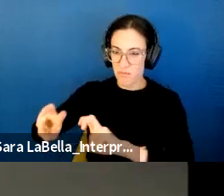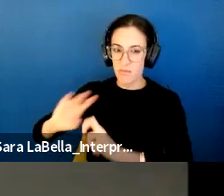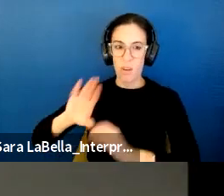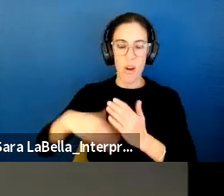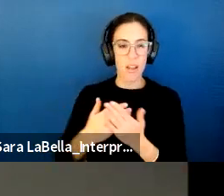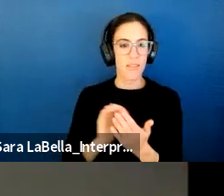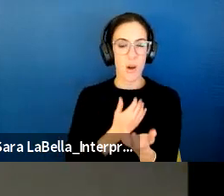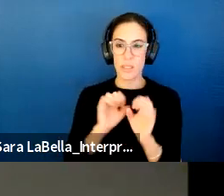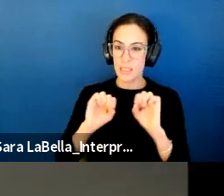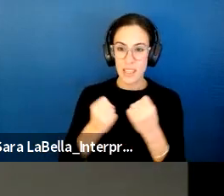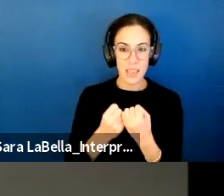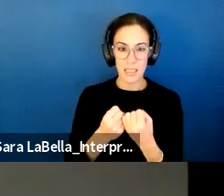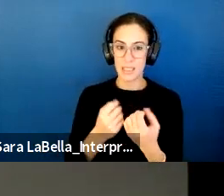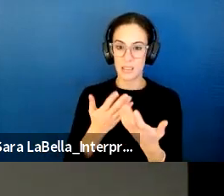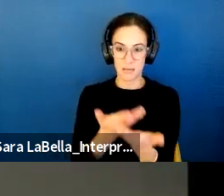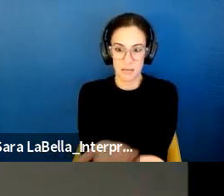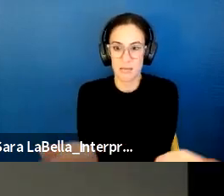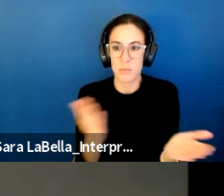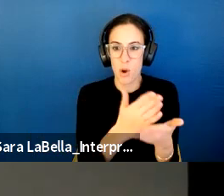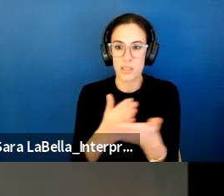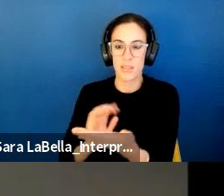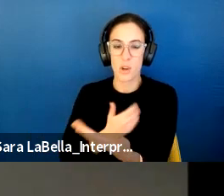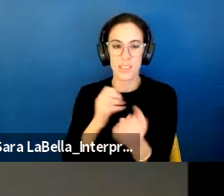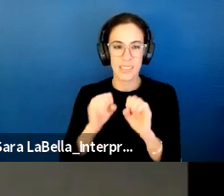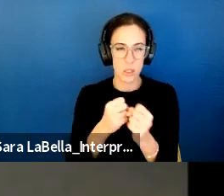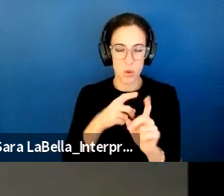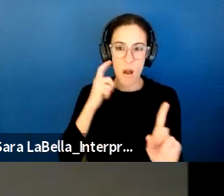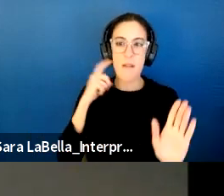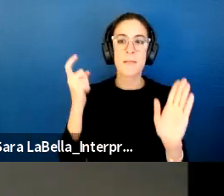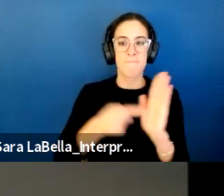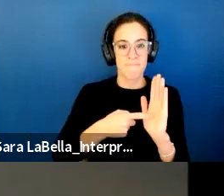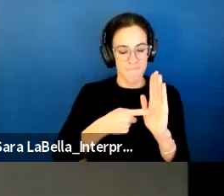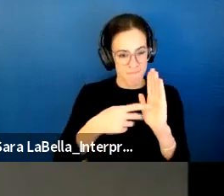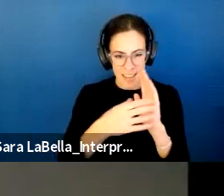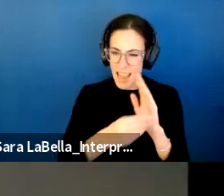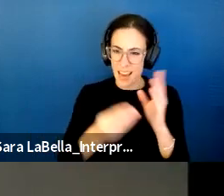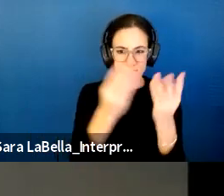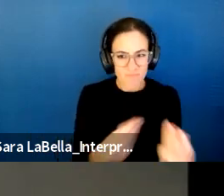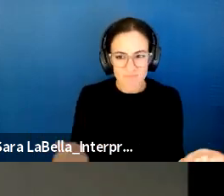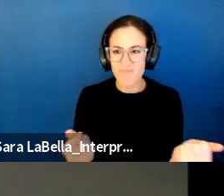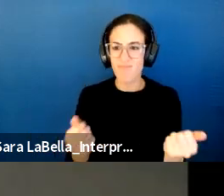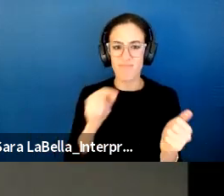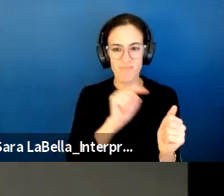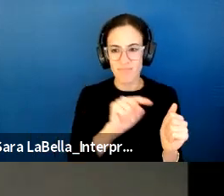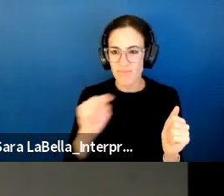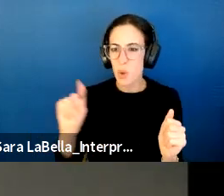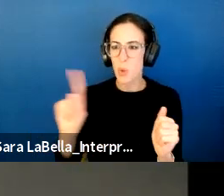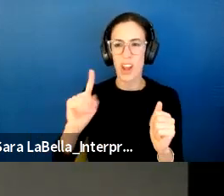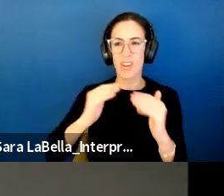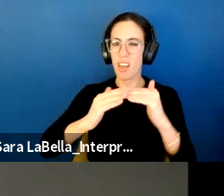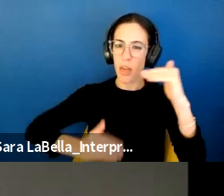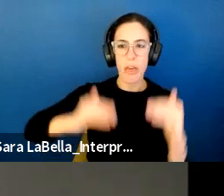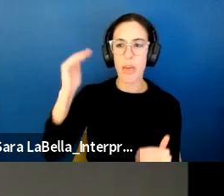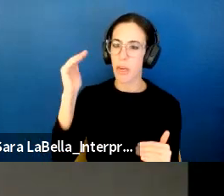for our responsibility to name and root out those deep disparities built on a